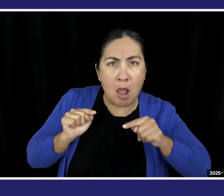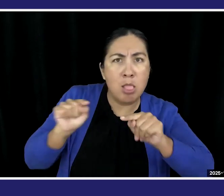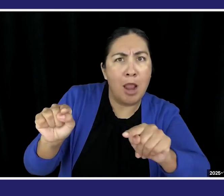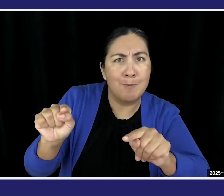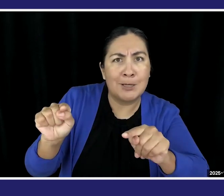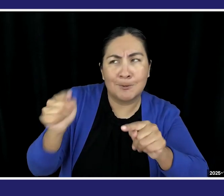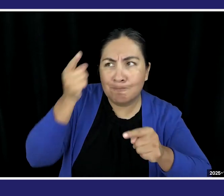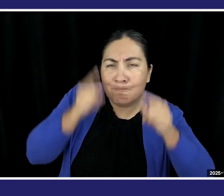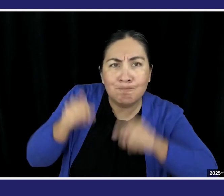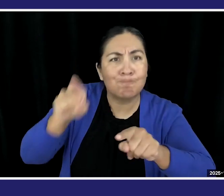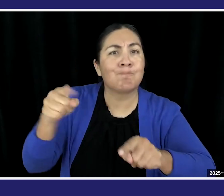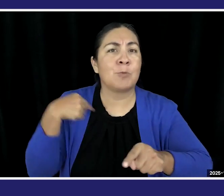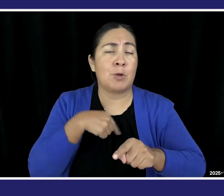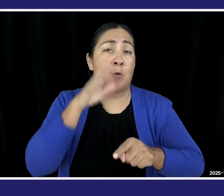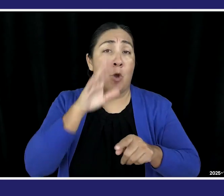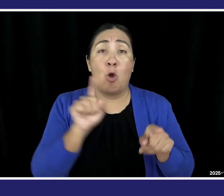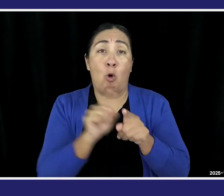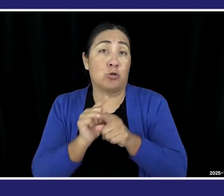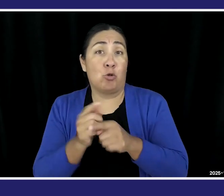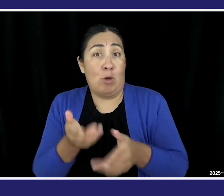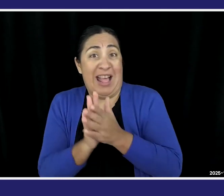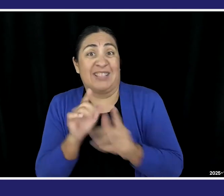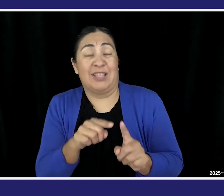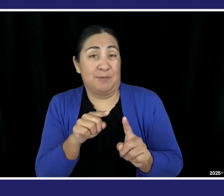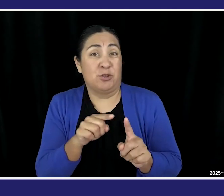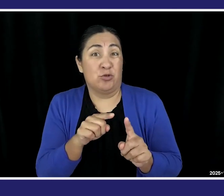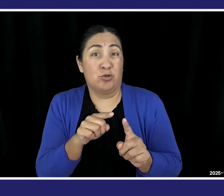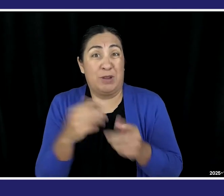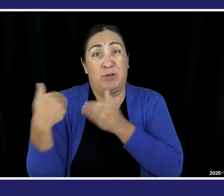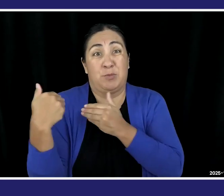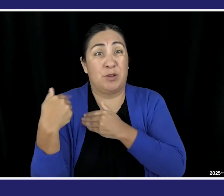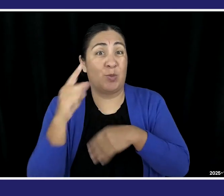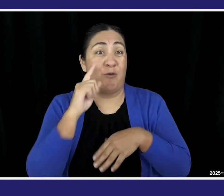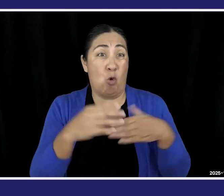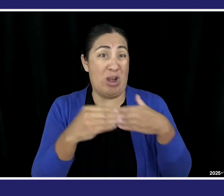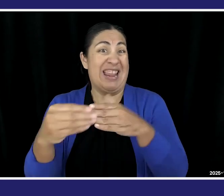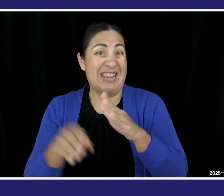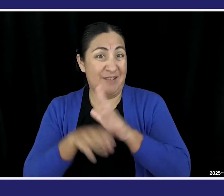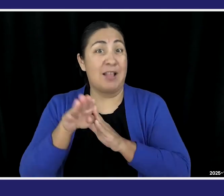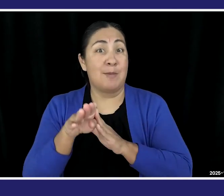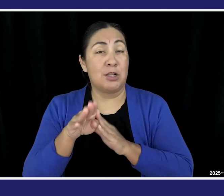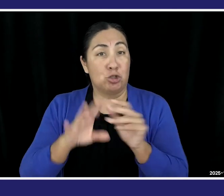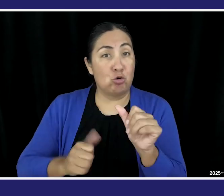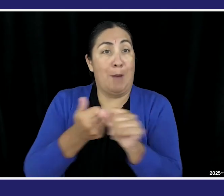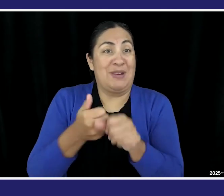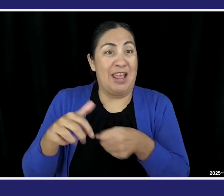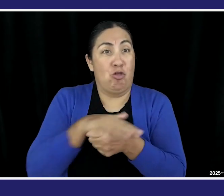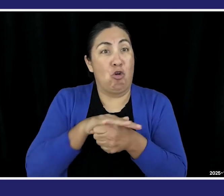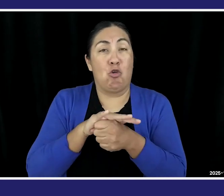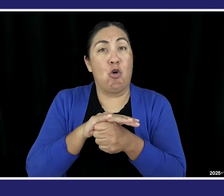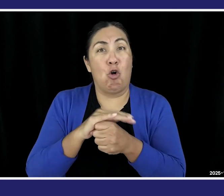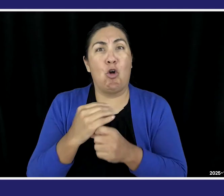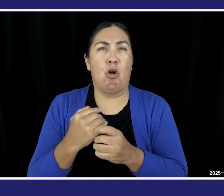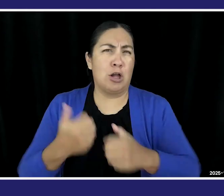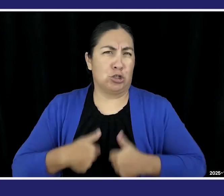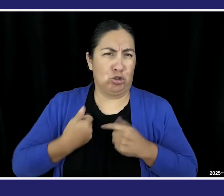to be tasked with leading the development or update of local suicide plans. I think as part of our research, we've seen